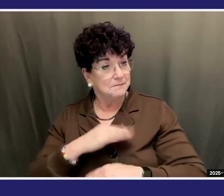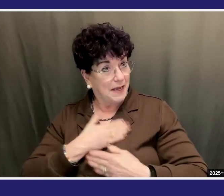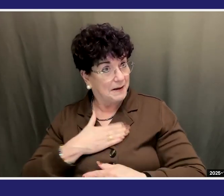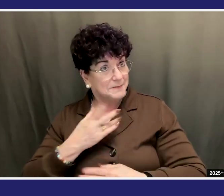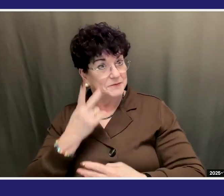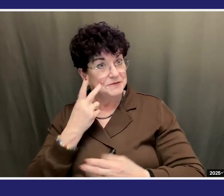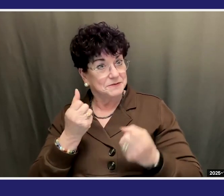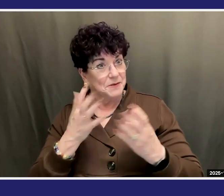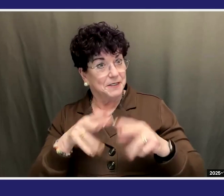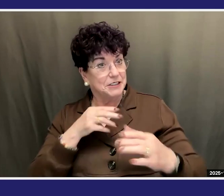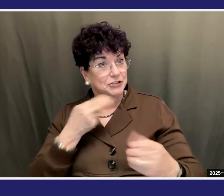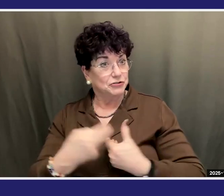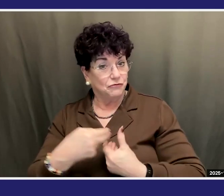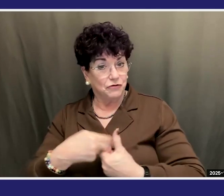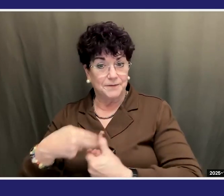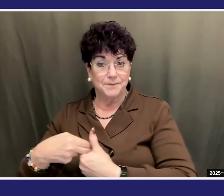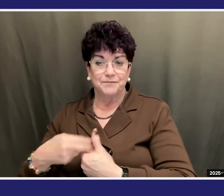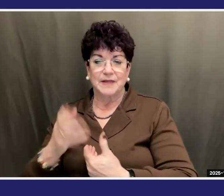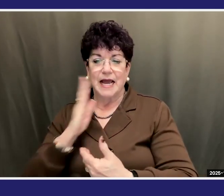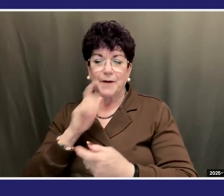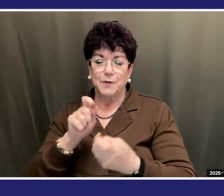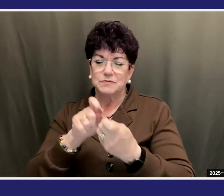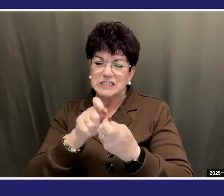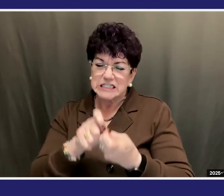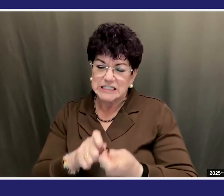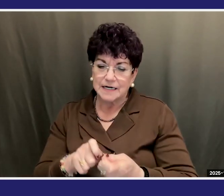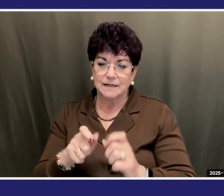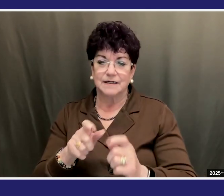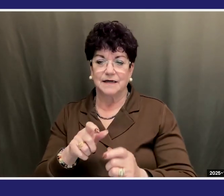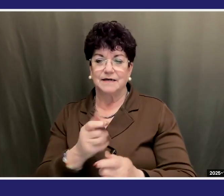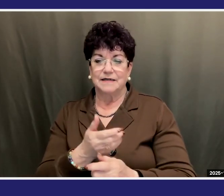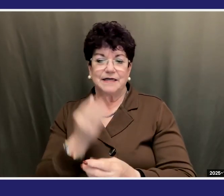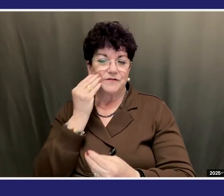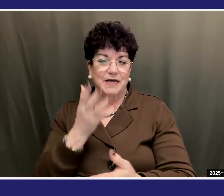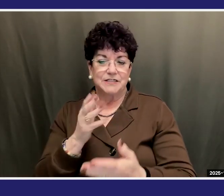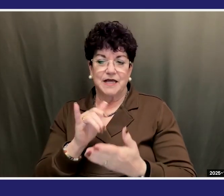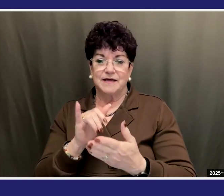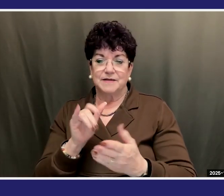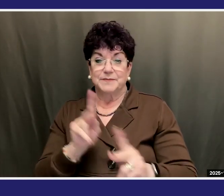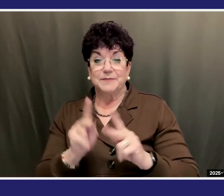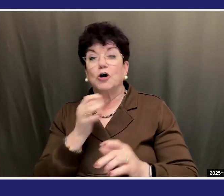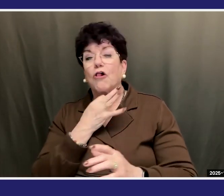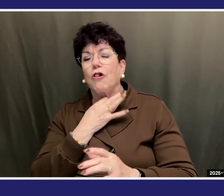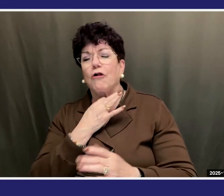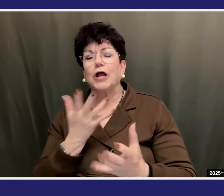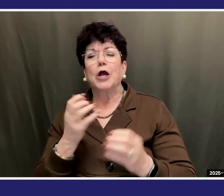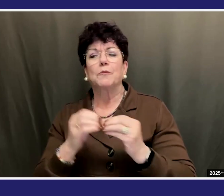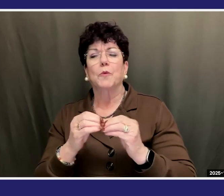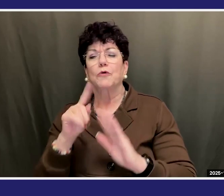dive into the more nitty-gritty details, probably, that a lot of people are curious to hear more about. Next slide,